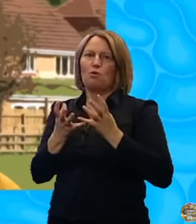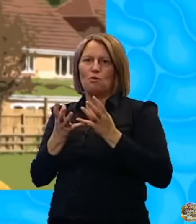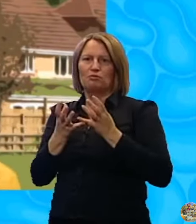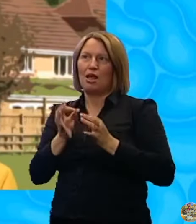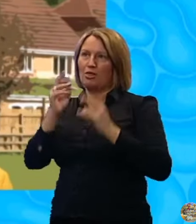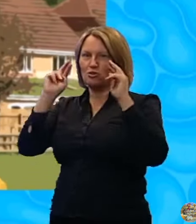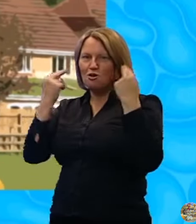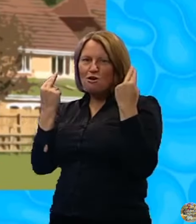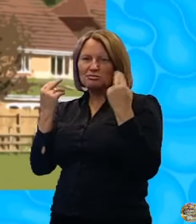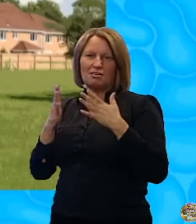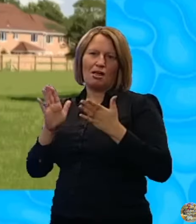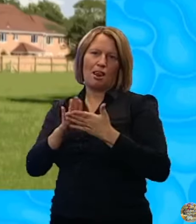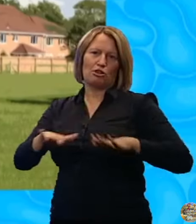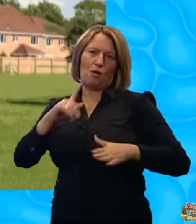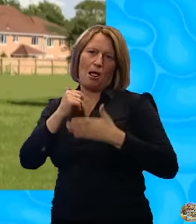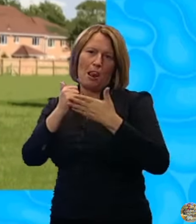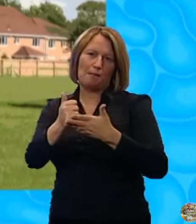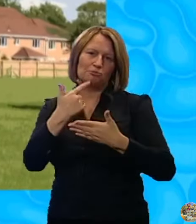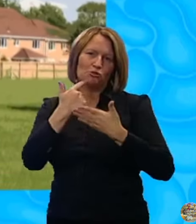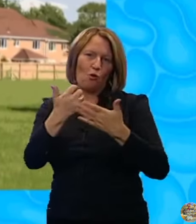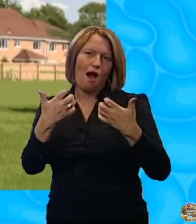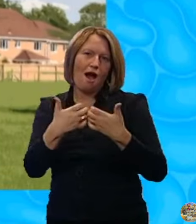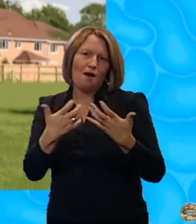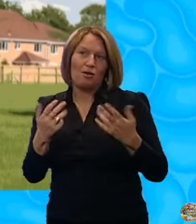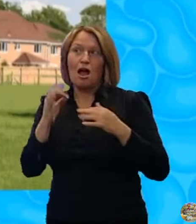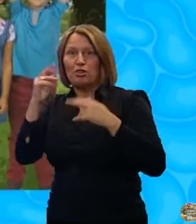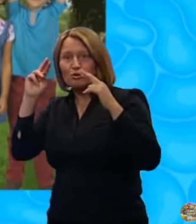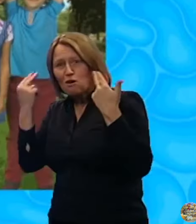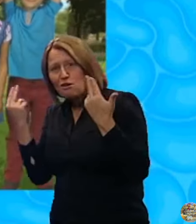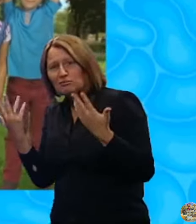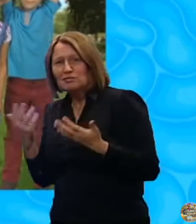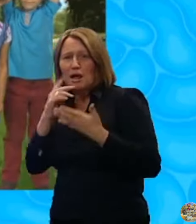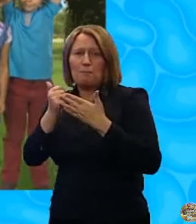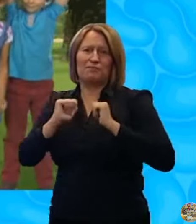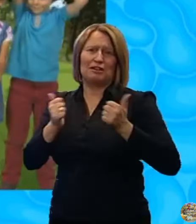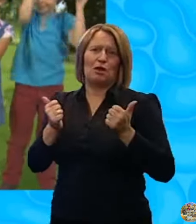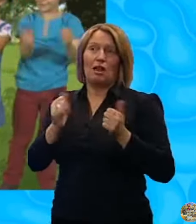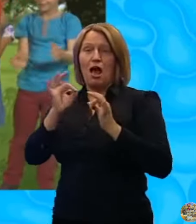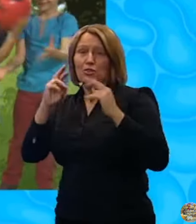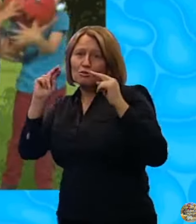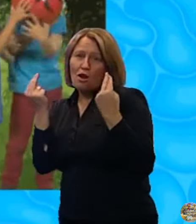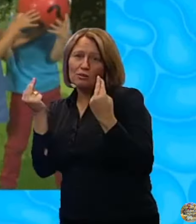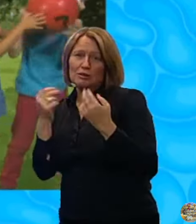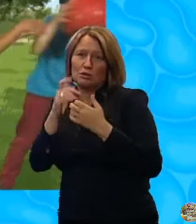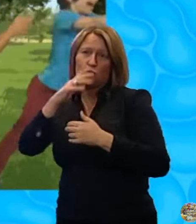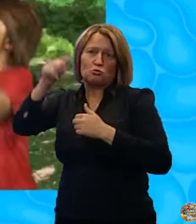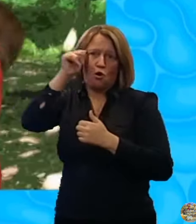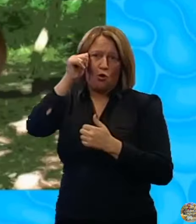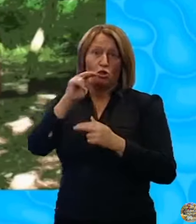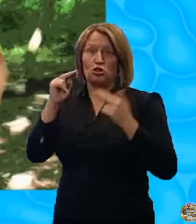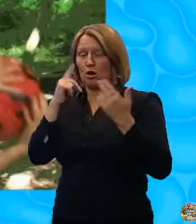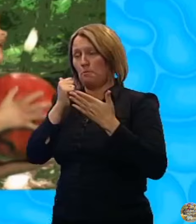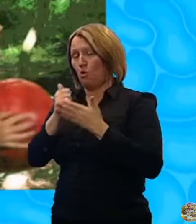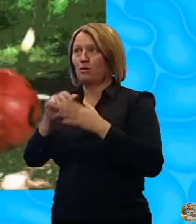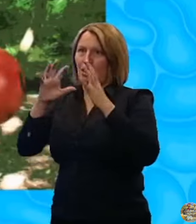helpers will show and tell how you can keep fit and well. Ask me what you need to